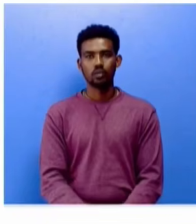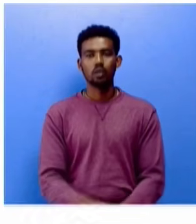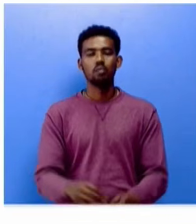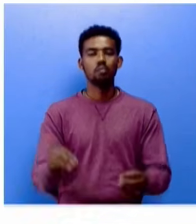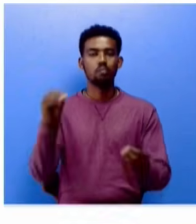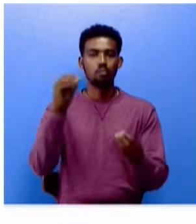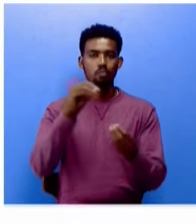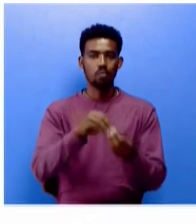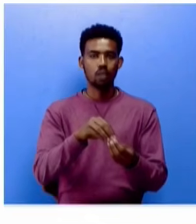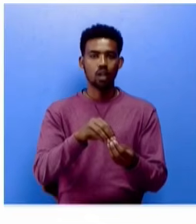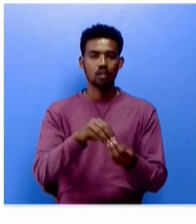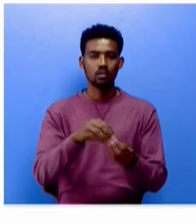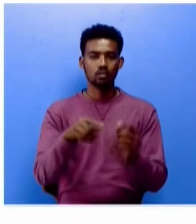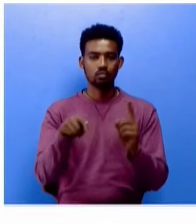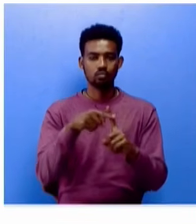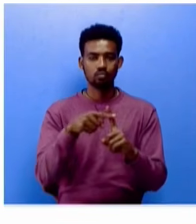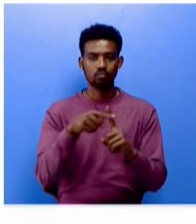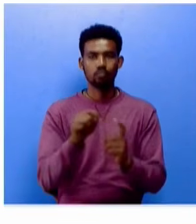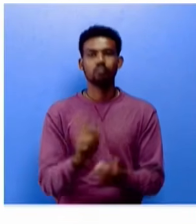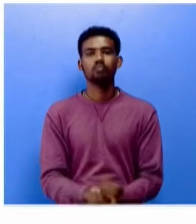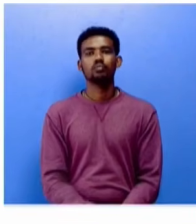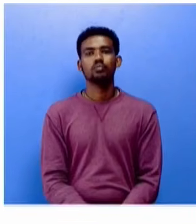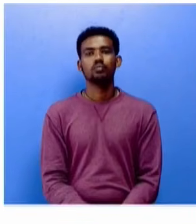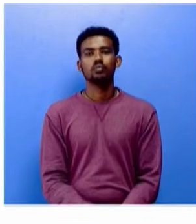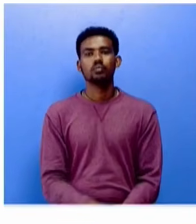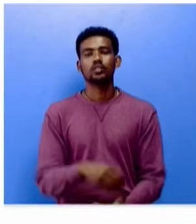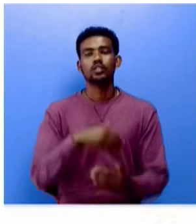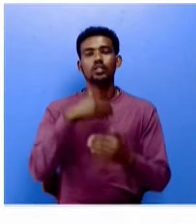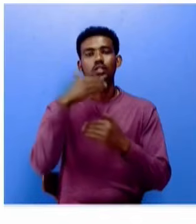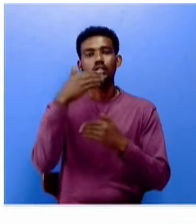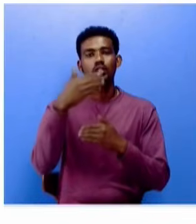plus then the subject.